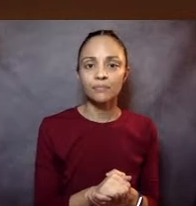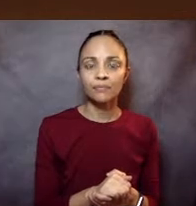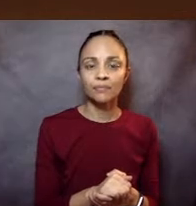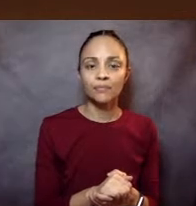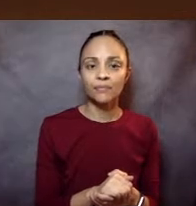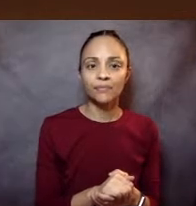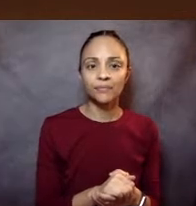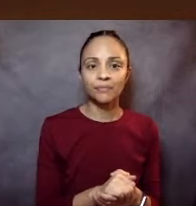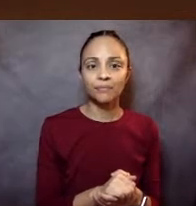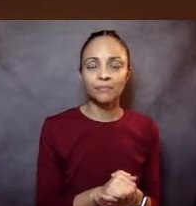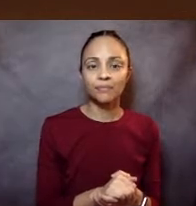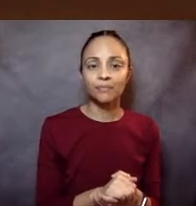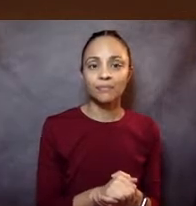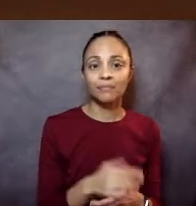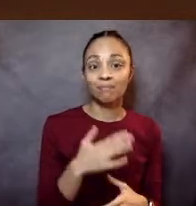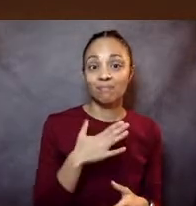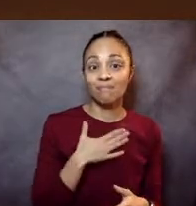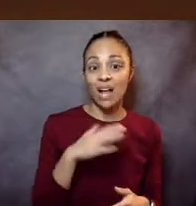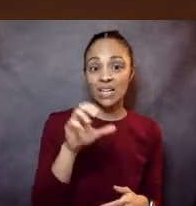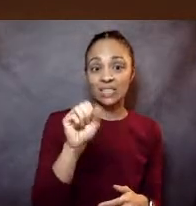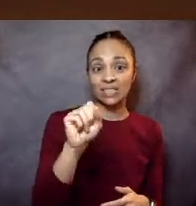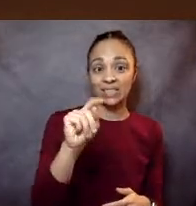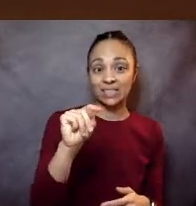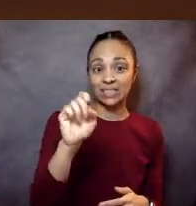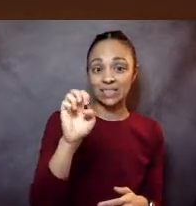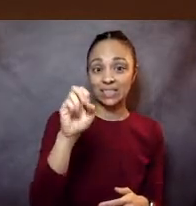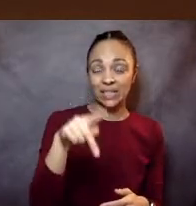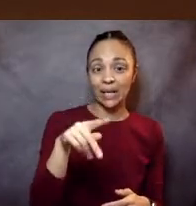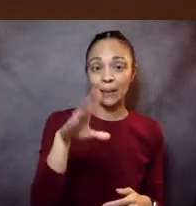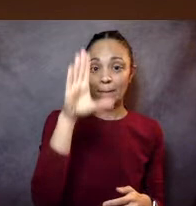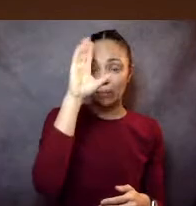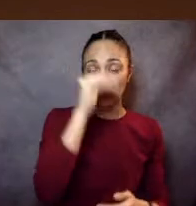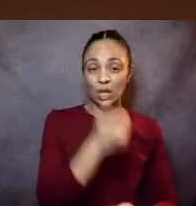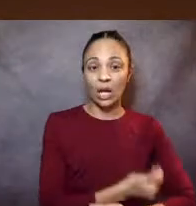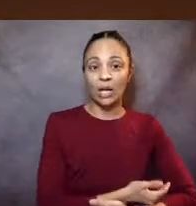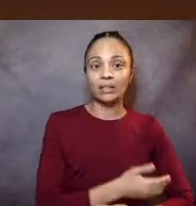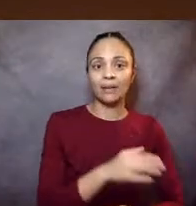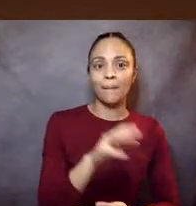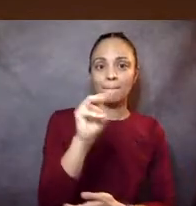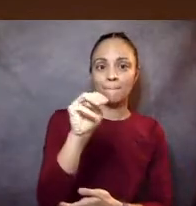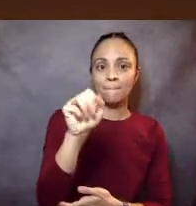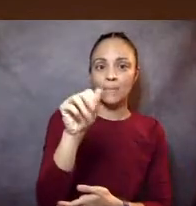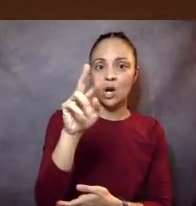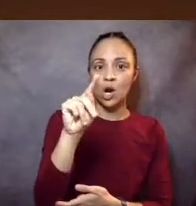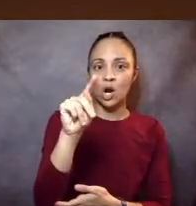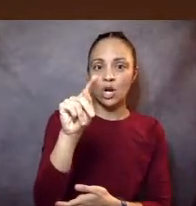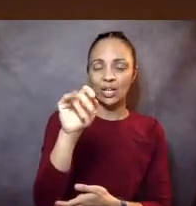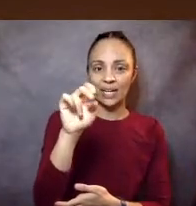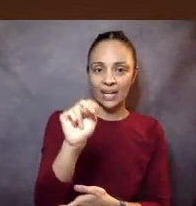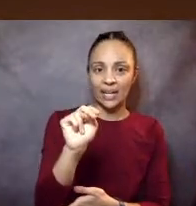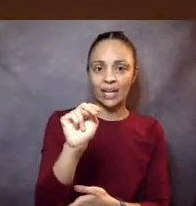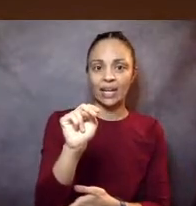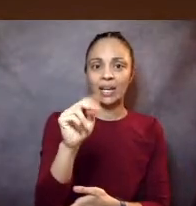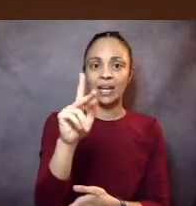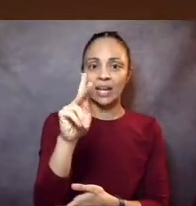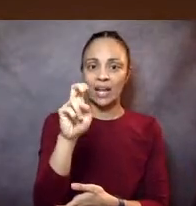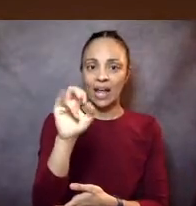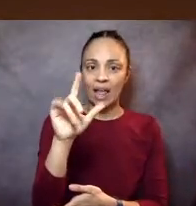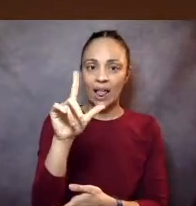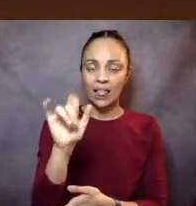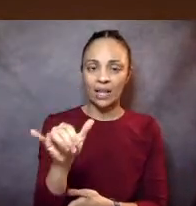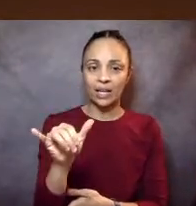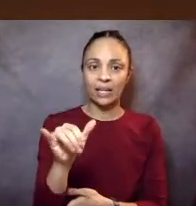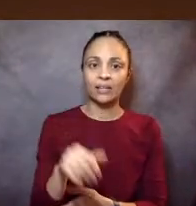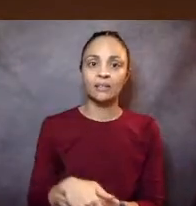stepmother of Mark Kelly, Nambi Kelly, David Kelly, the sister-in-law of John